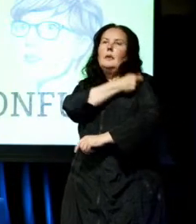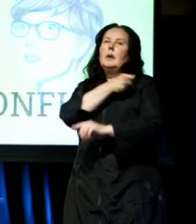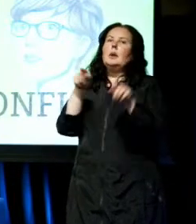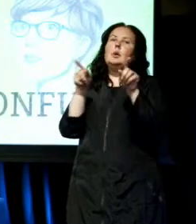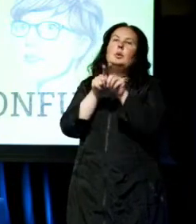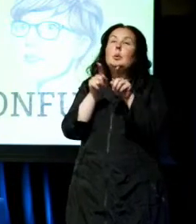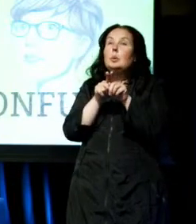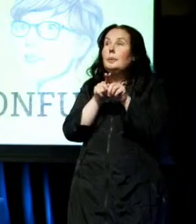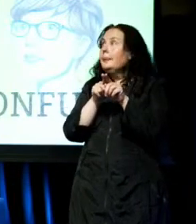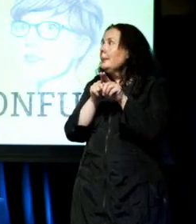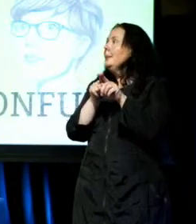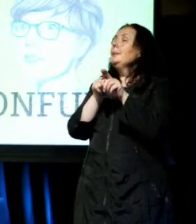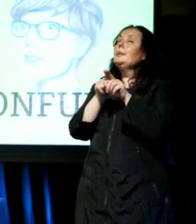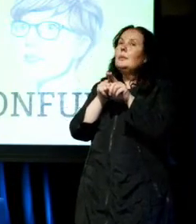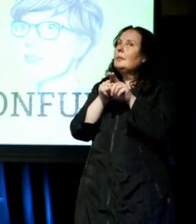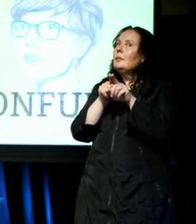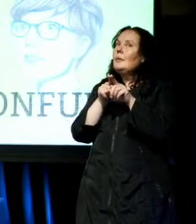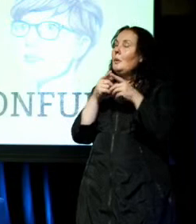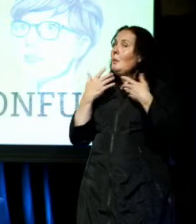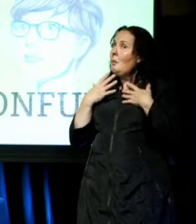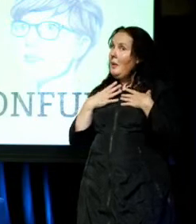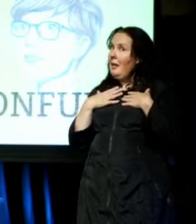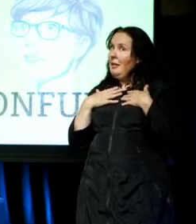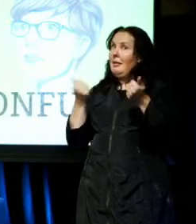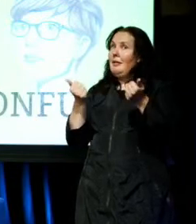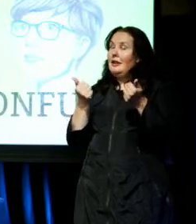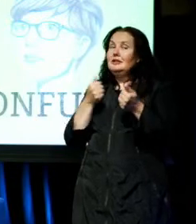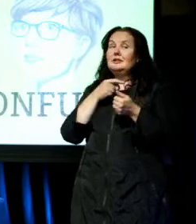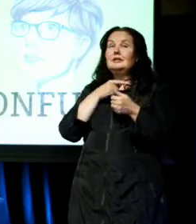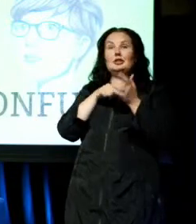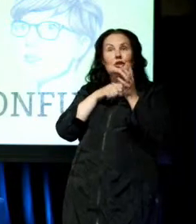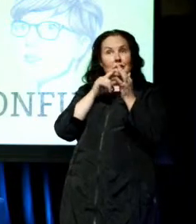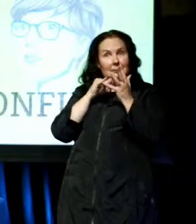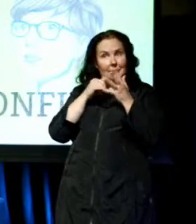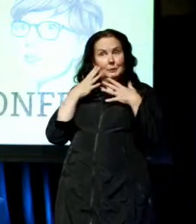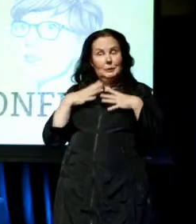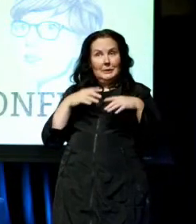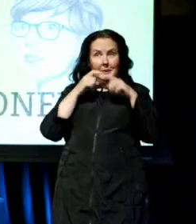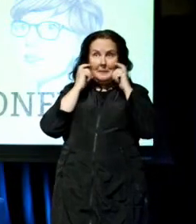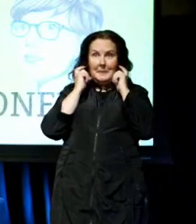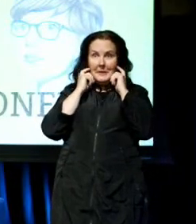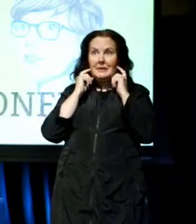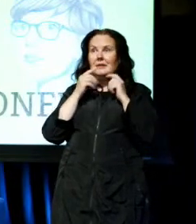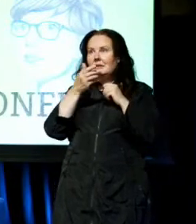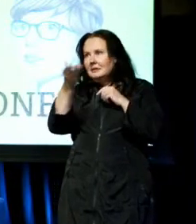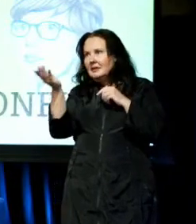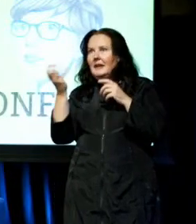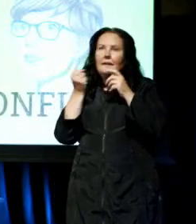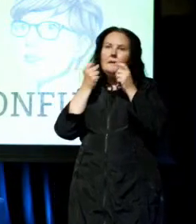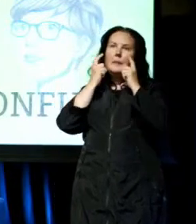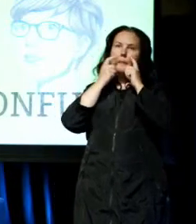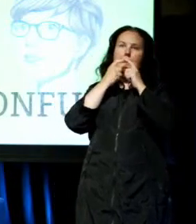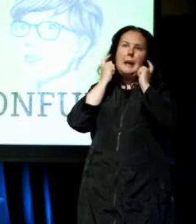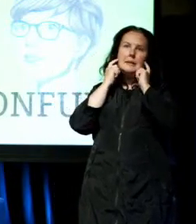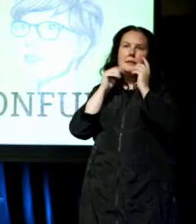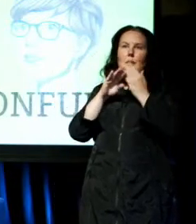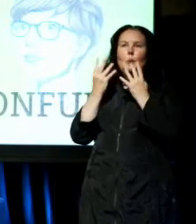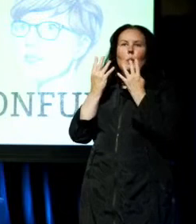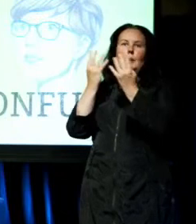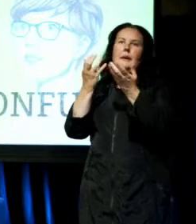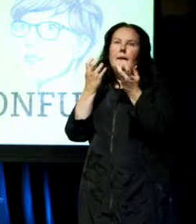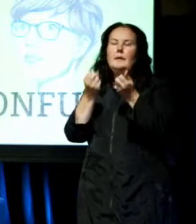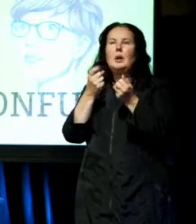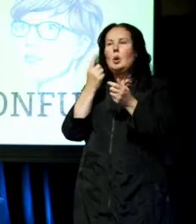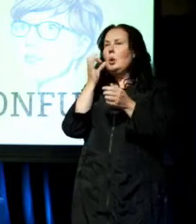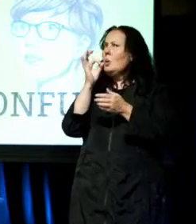everybody, oops, sorry, we're not wearing, well, Jess is wearing a mask, but everybody else is masked up. Because it's not just